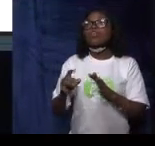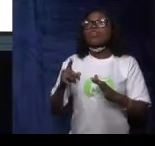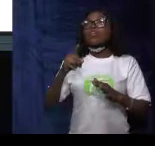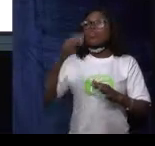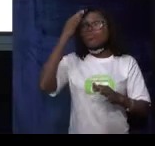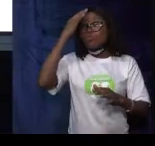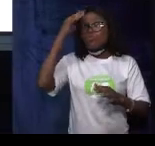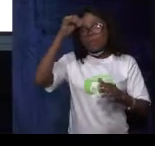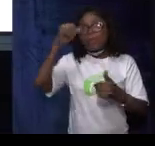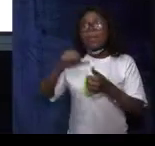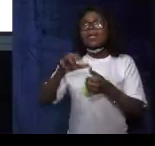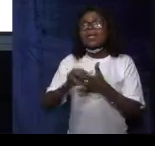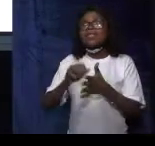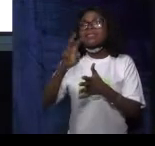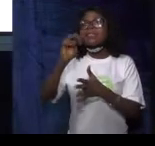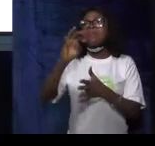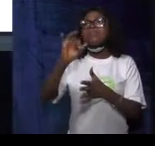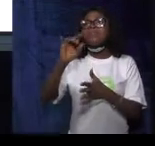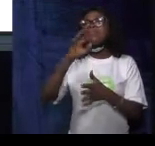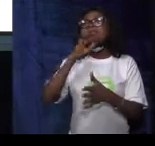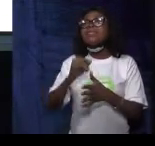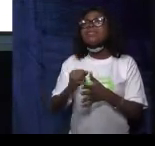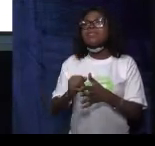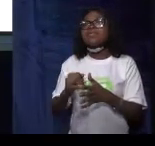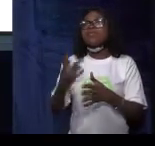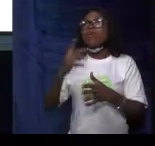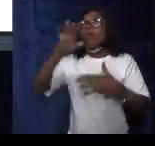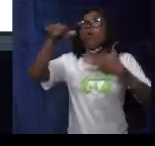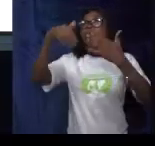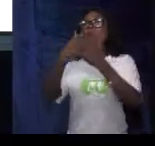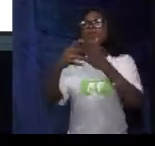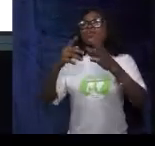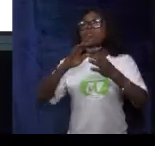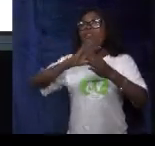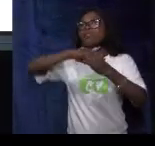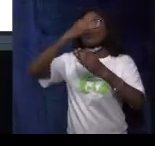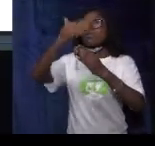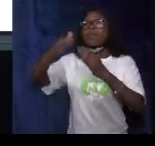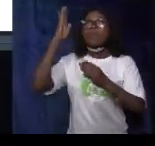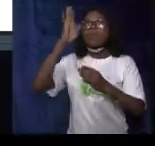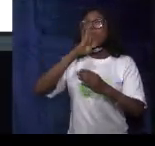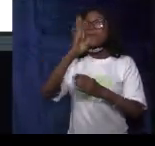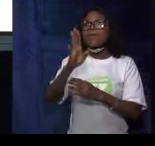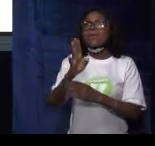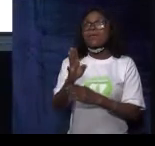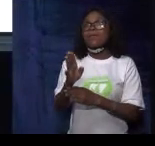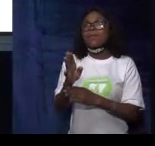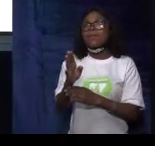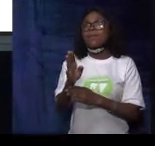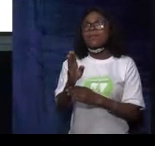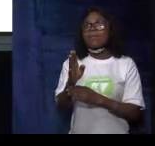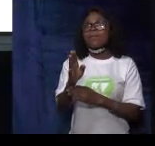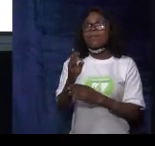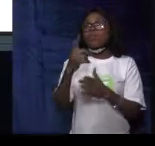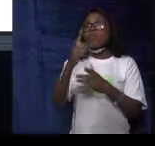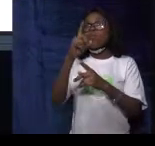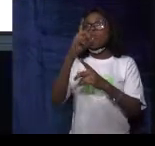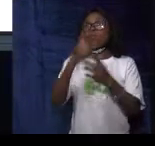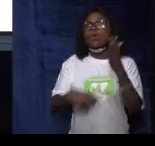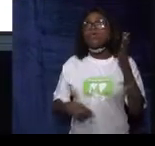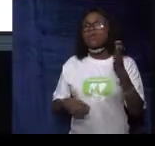that the mean is equal for all the items of data, and there are 5 items of data. So the total will be what?